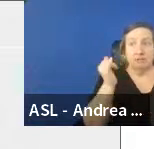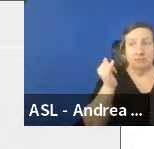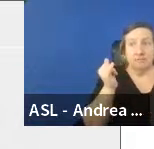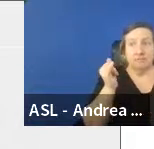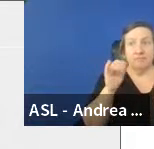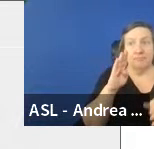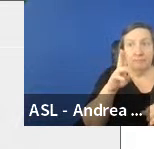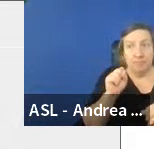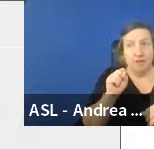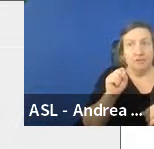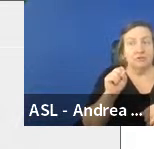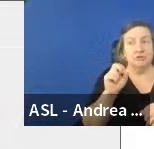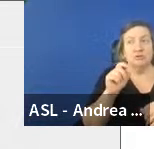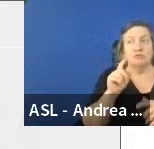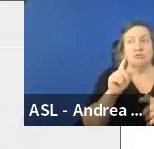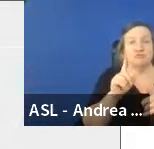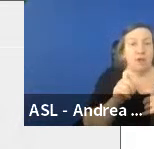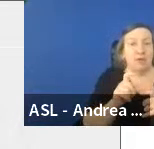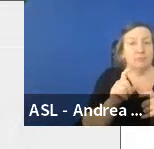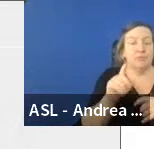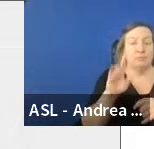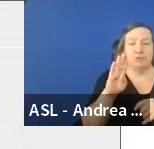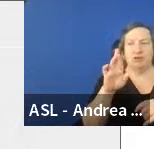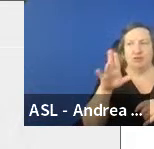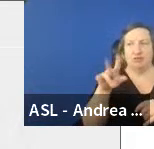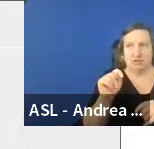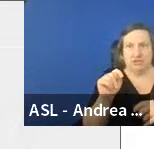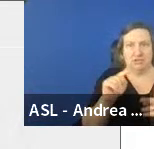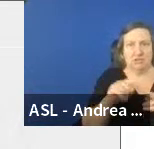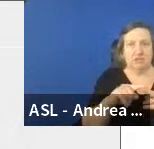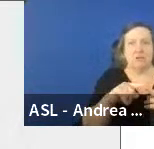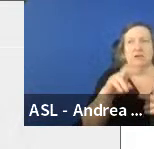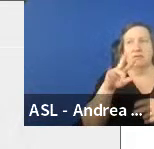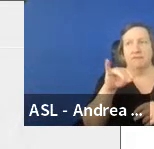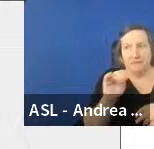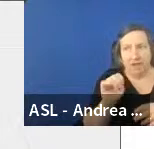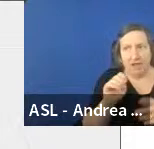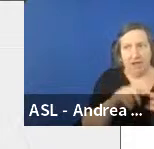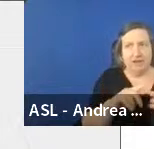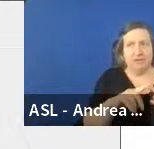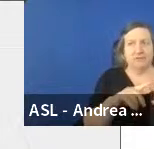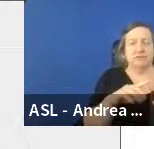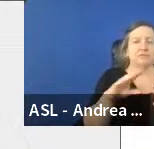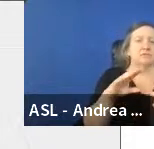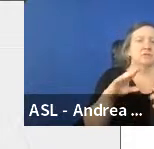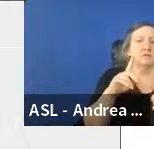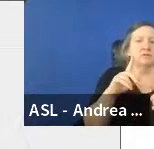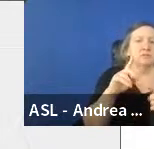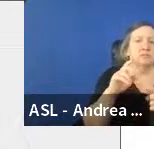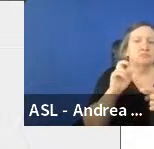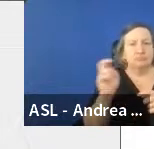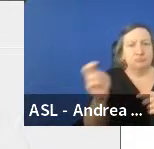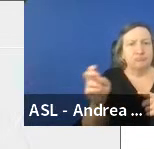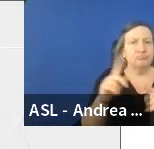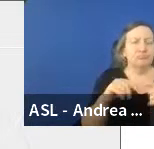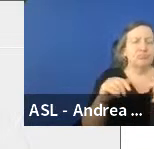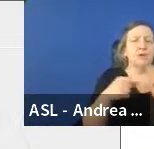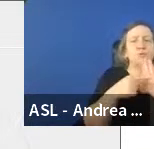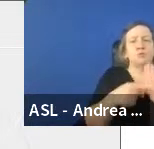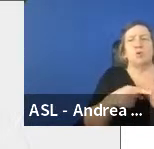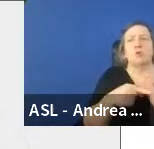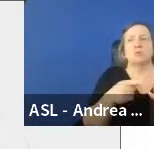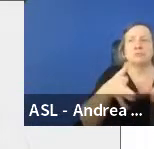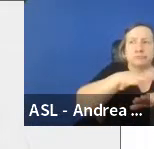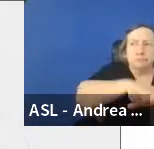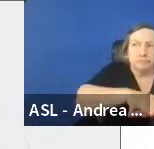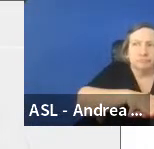bus rapid transit, the Vine, and planned Vine routes. And then it also overlays demographics to